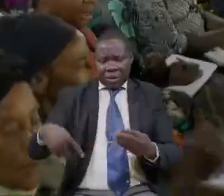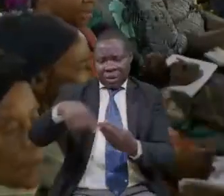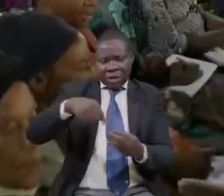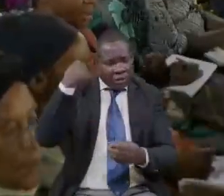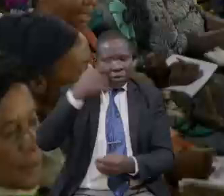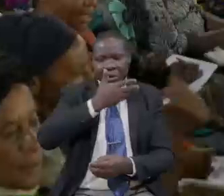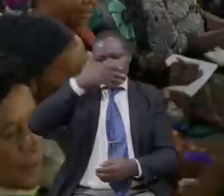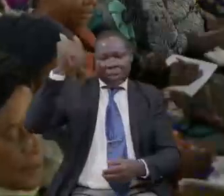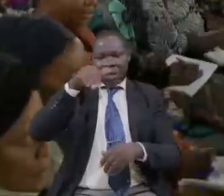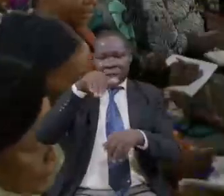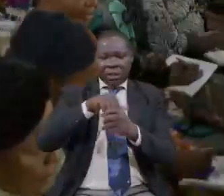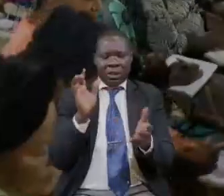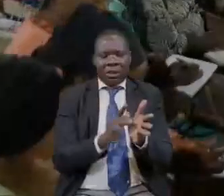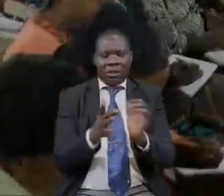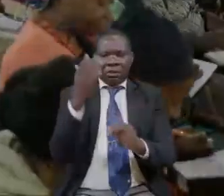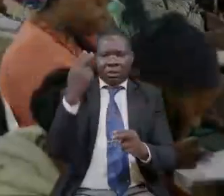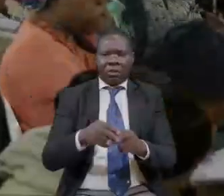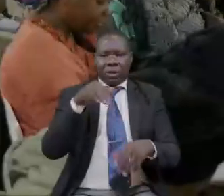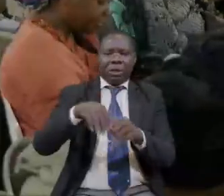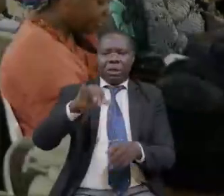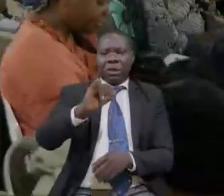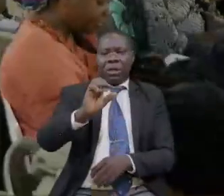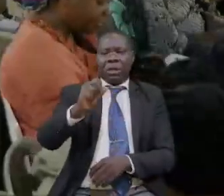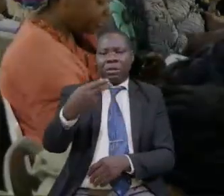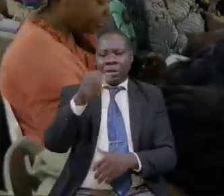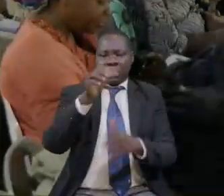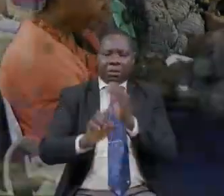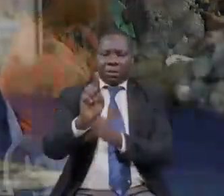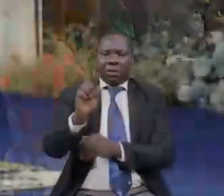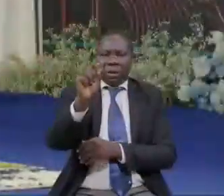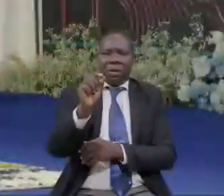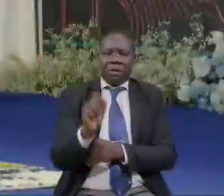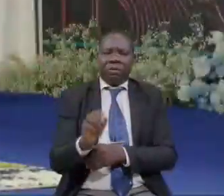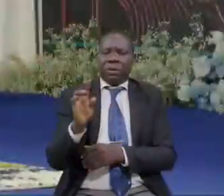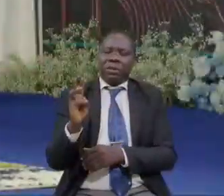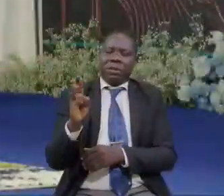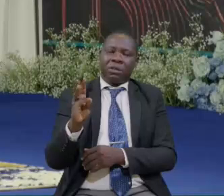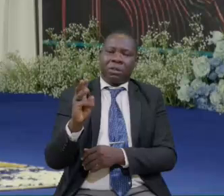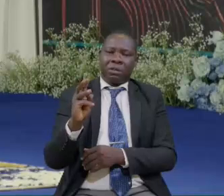name. Isaiah chapter 1. Reading from verse 16, Isaiah